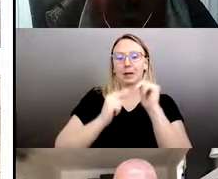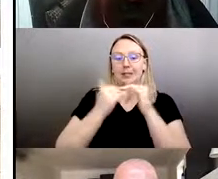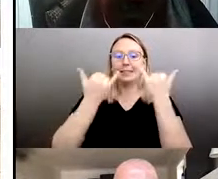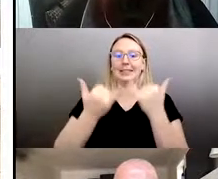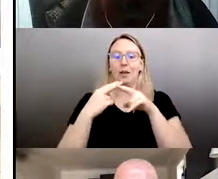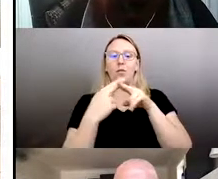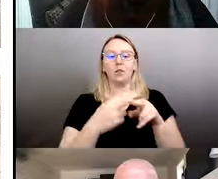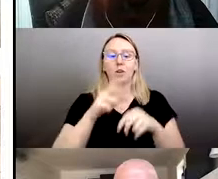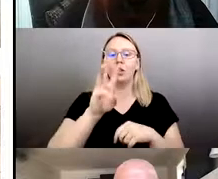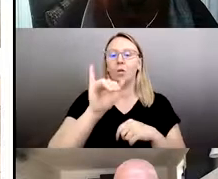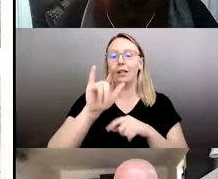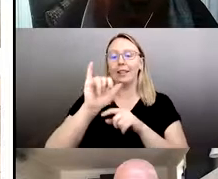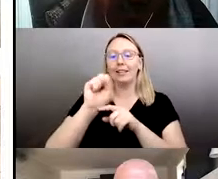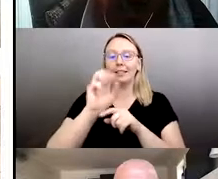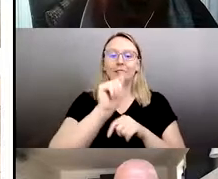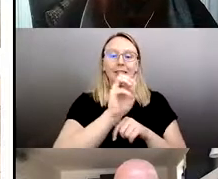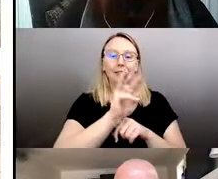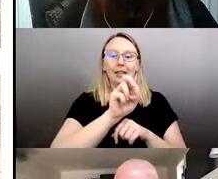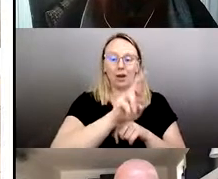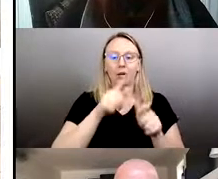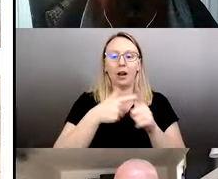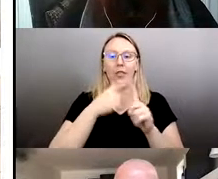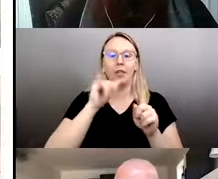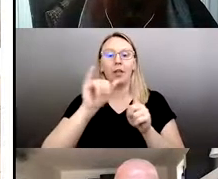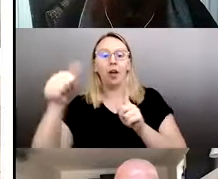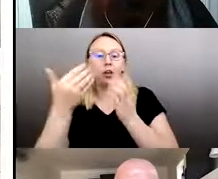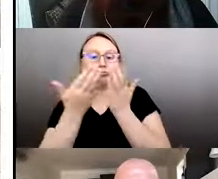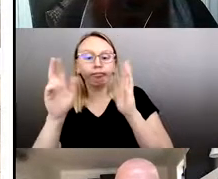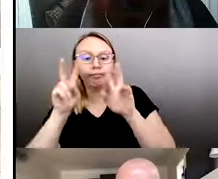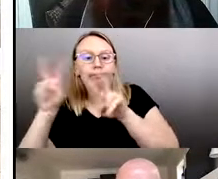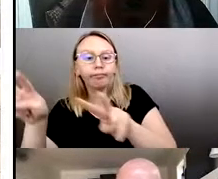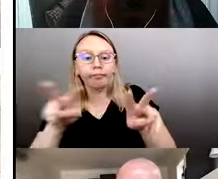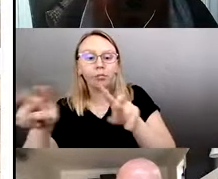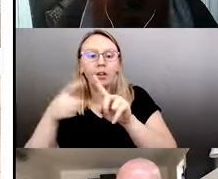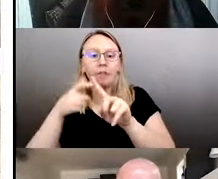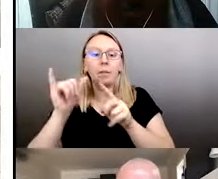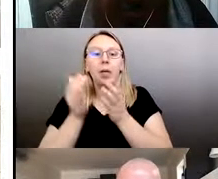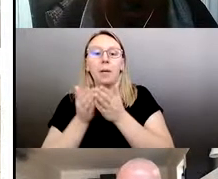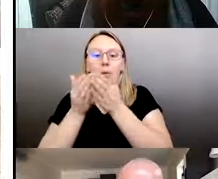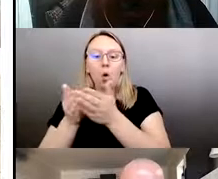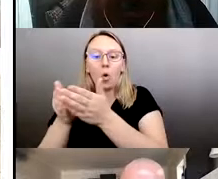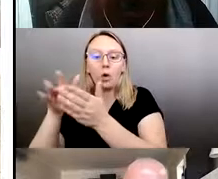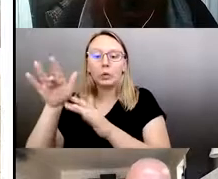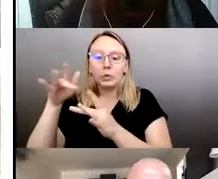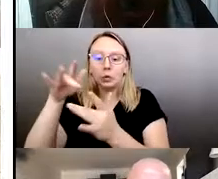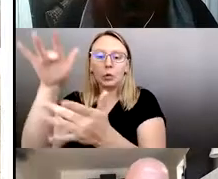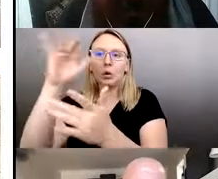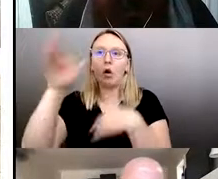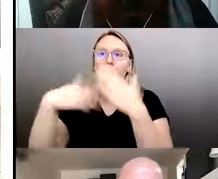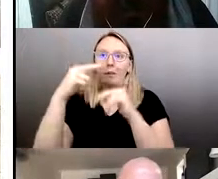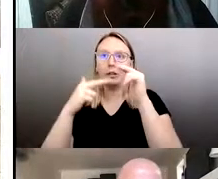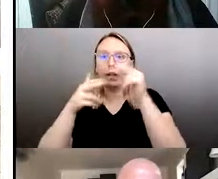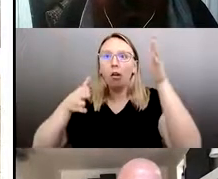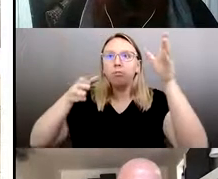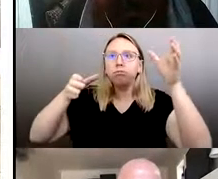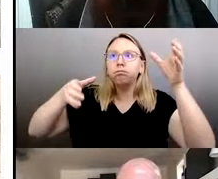to the fisheye lens of a meandering boat tour where all the buildings rise up around you. Once